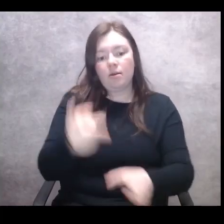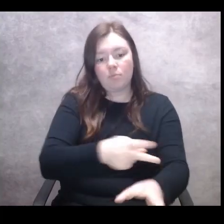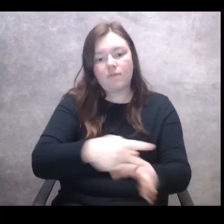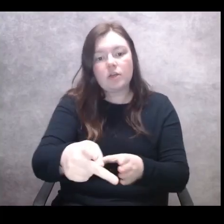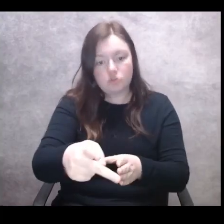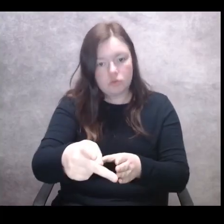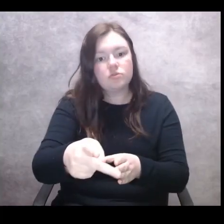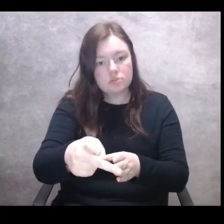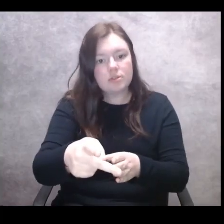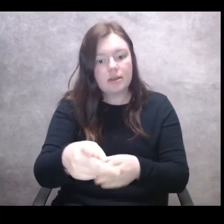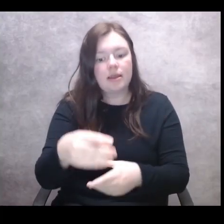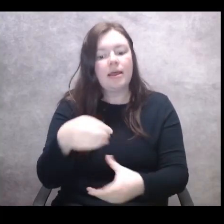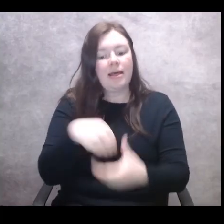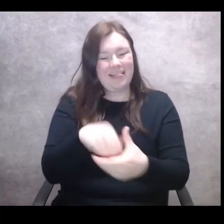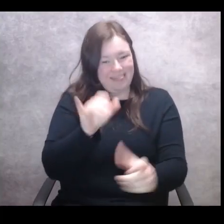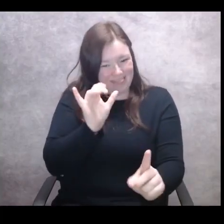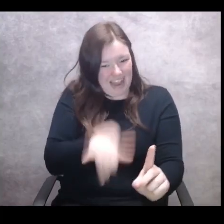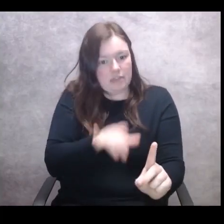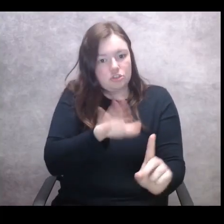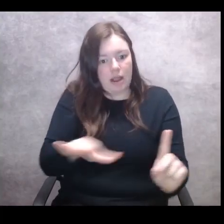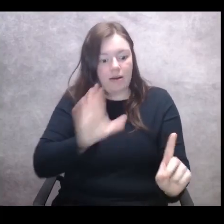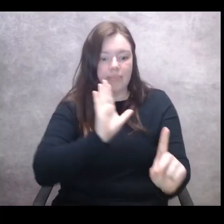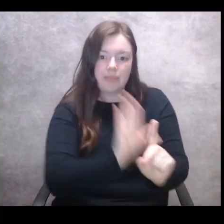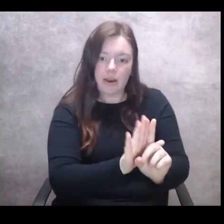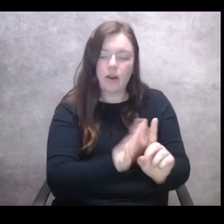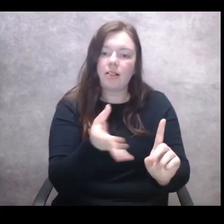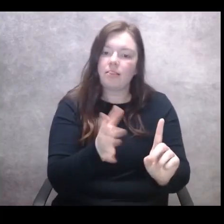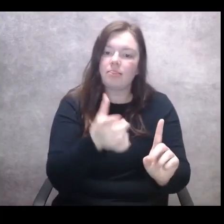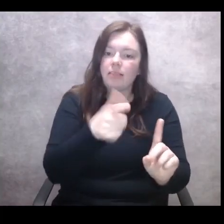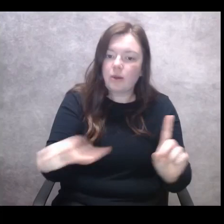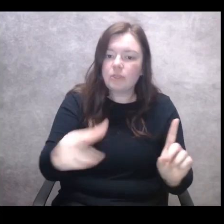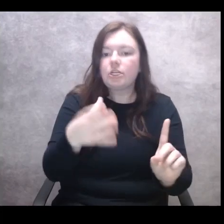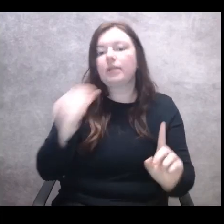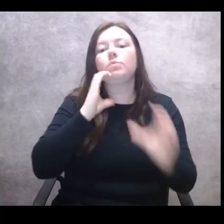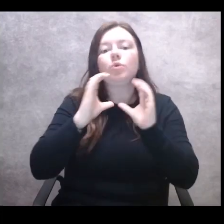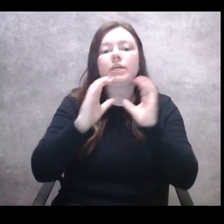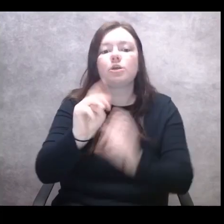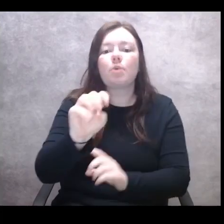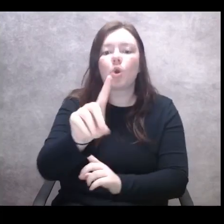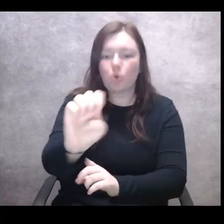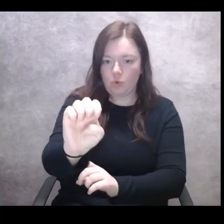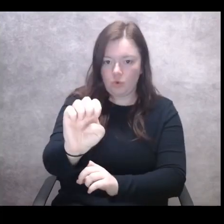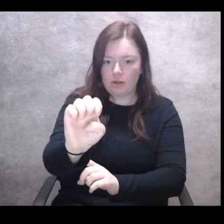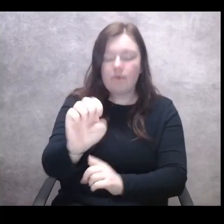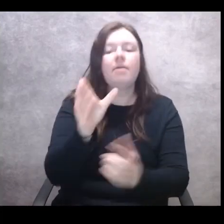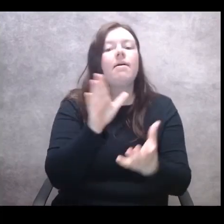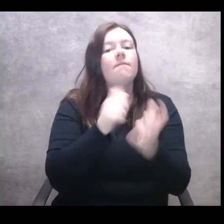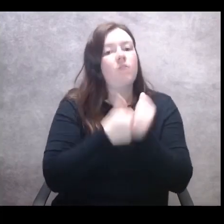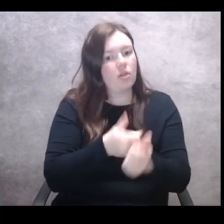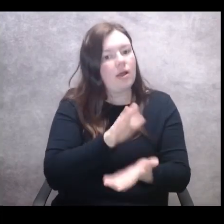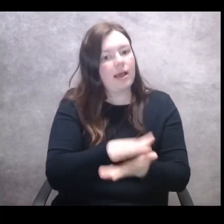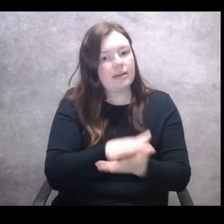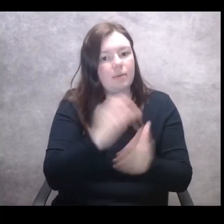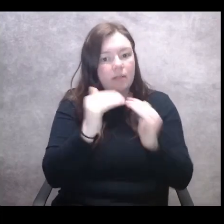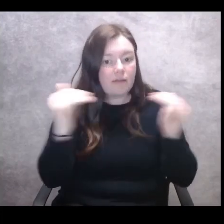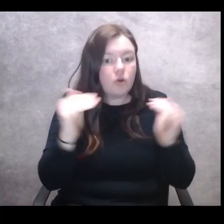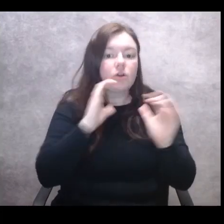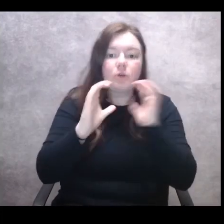professional personnel in the child's language and communication mode, academic level, and full range of